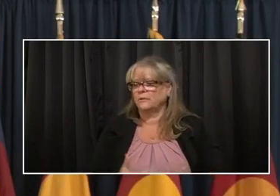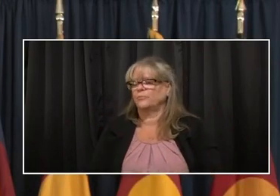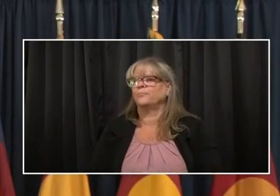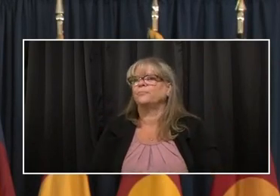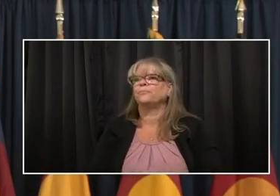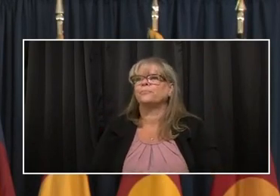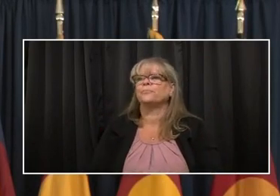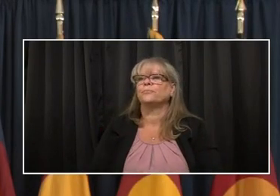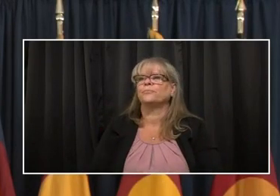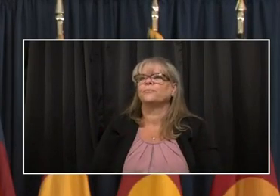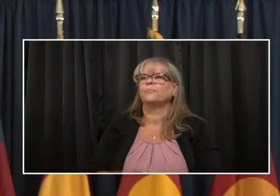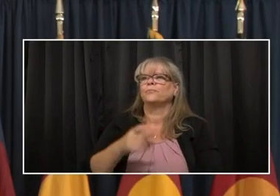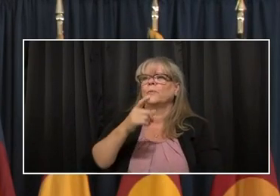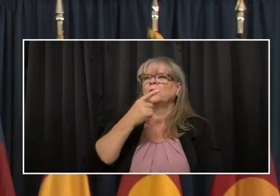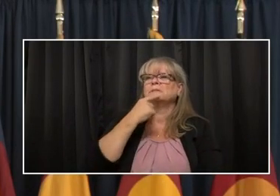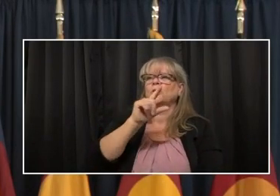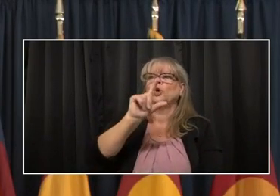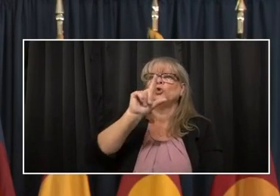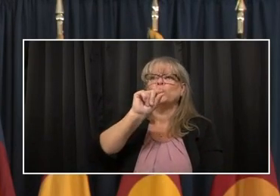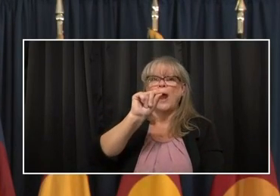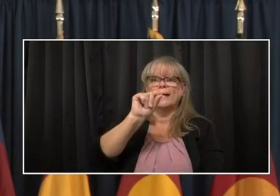20 to...